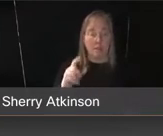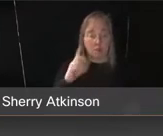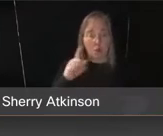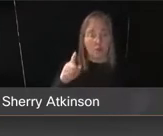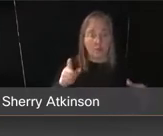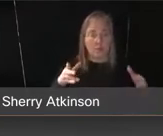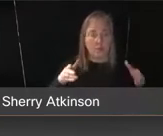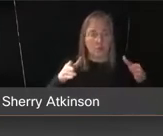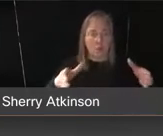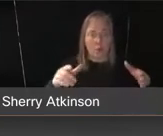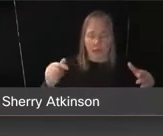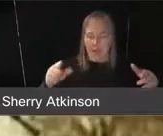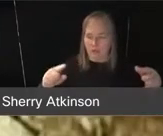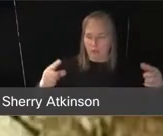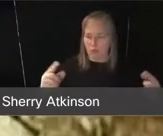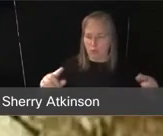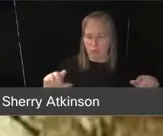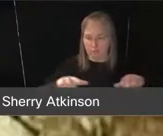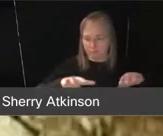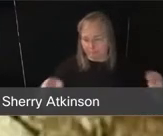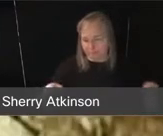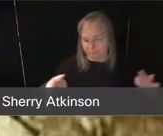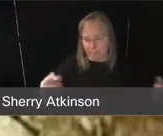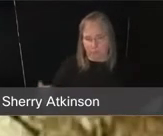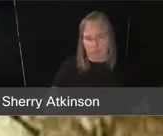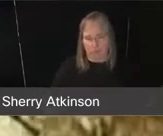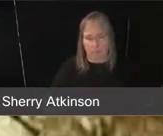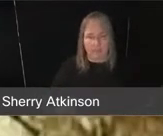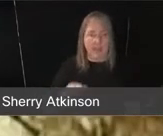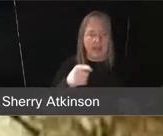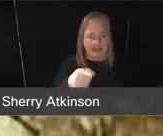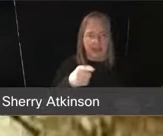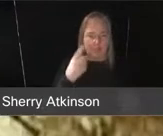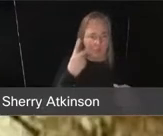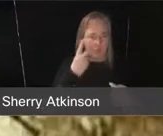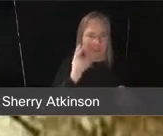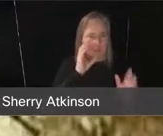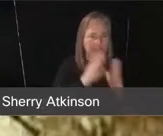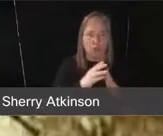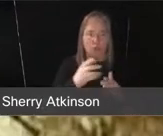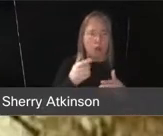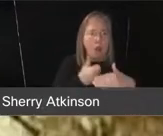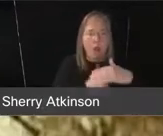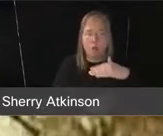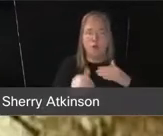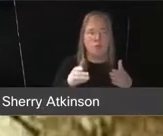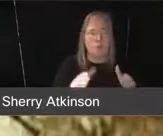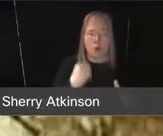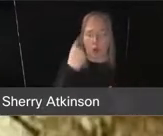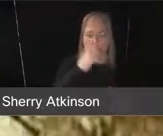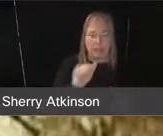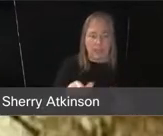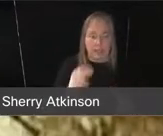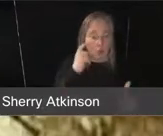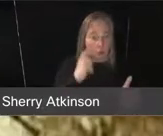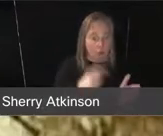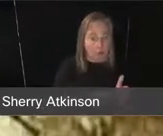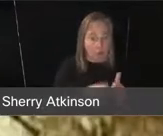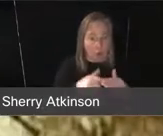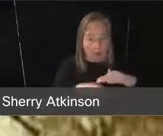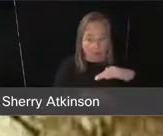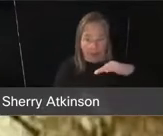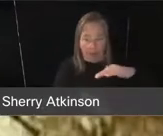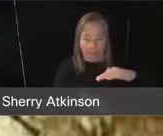underneath the roadway. And that is the condition of the storm drain pipe. Granted, if you notice all the way to the bottom of the screen, there is